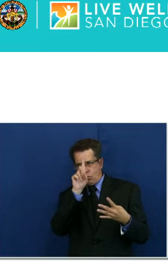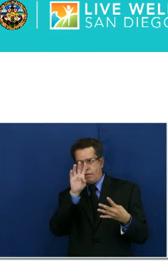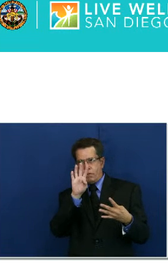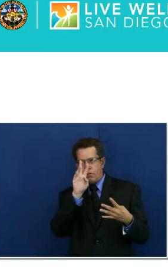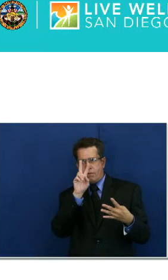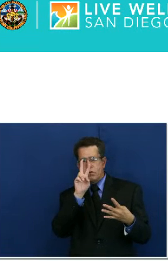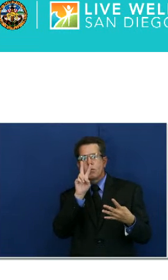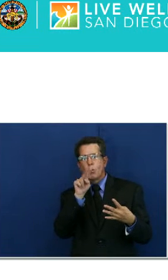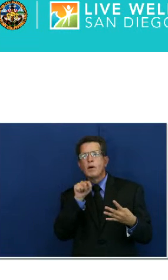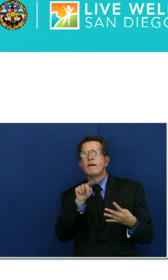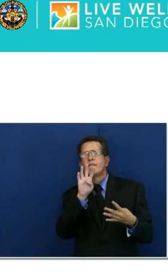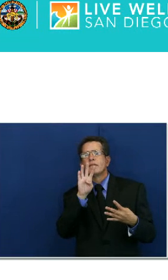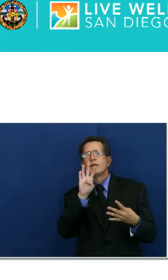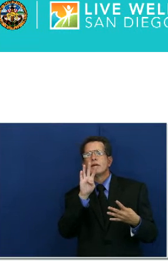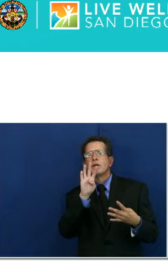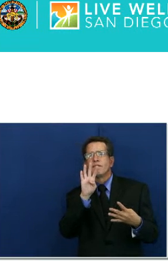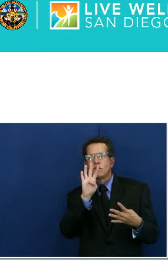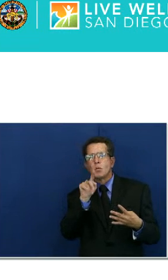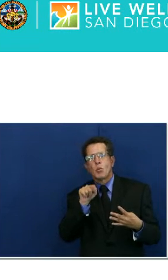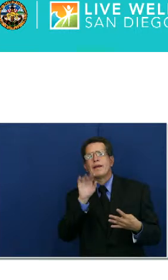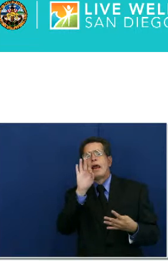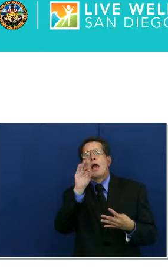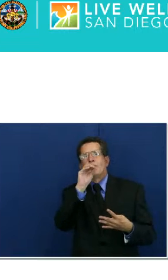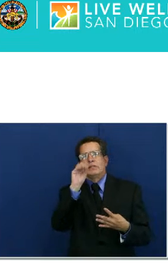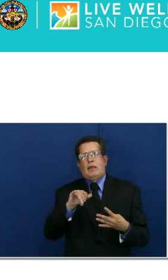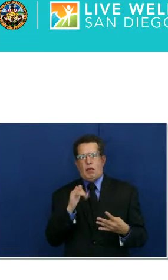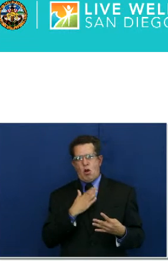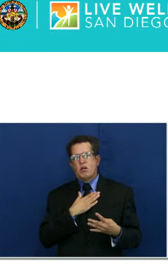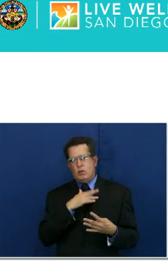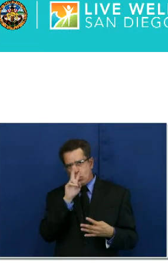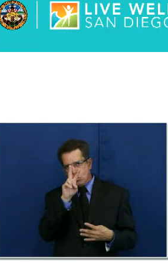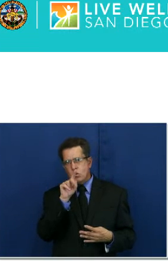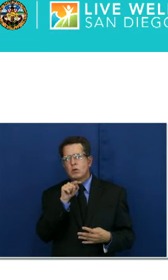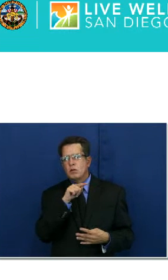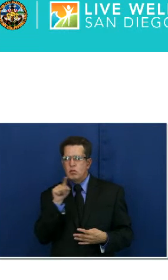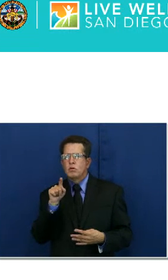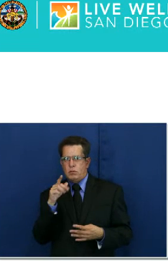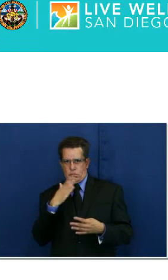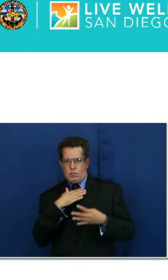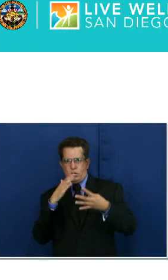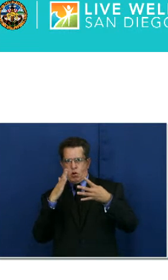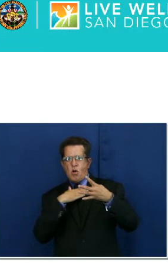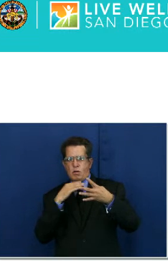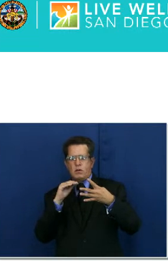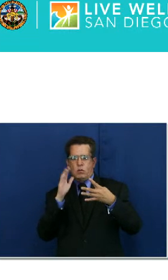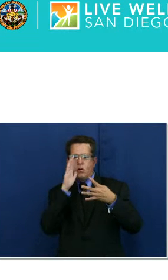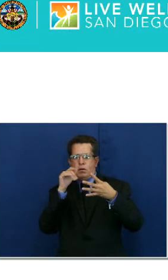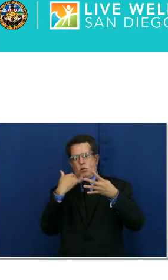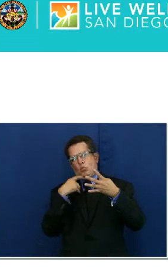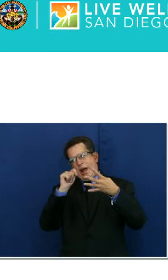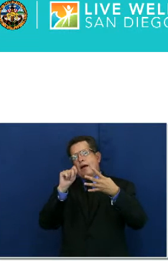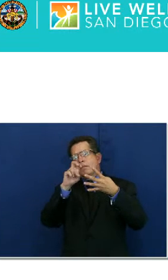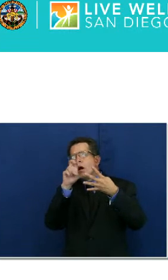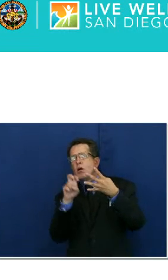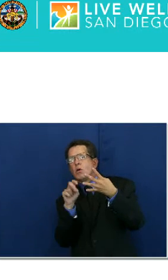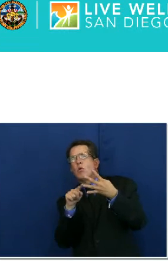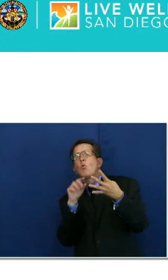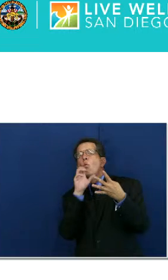4.9%. And we'll go over the specific, our specific numbers in just a minute.